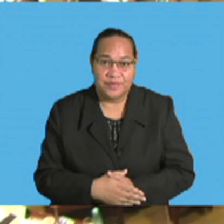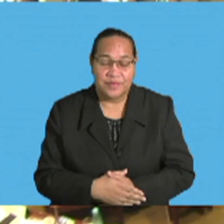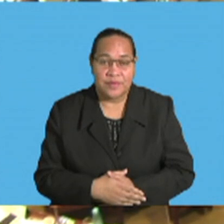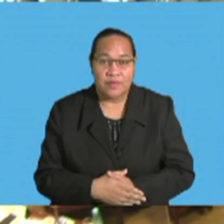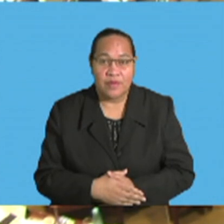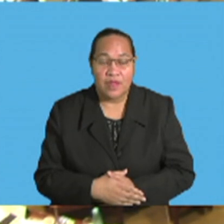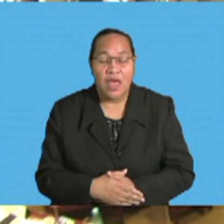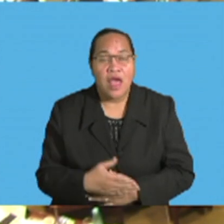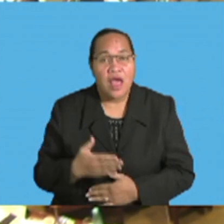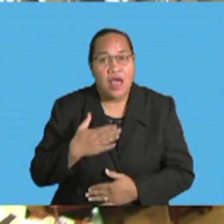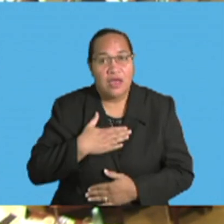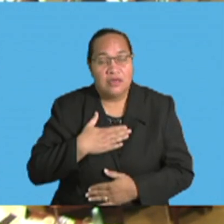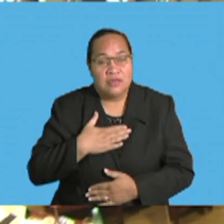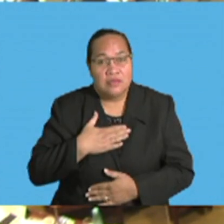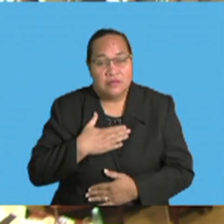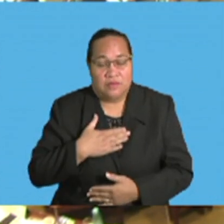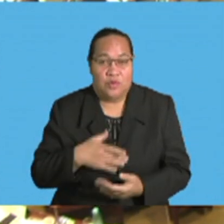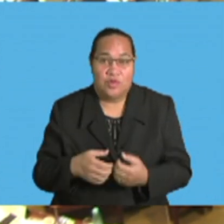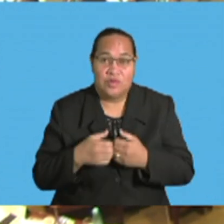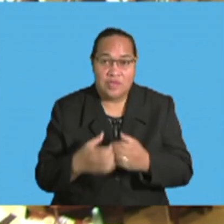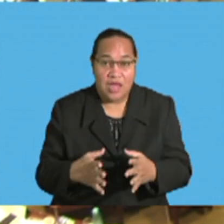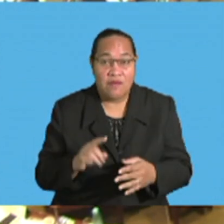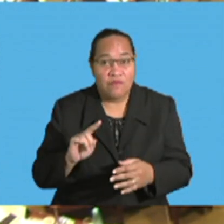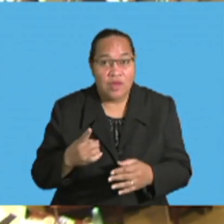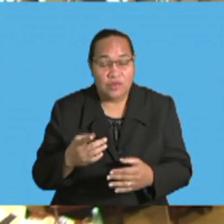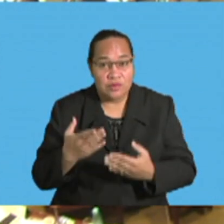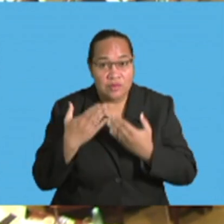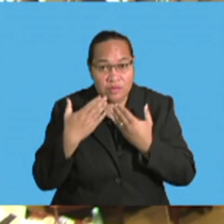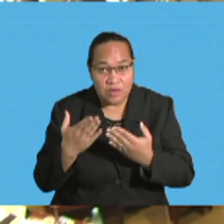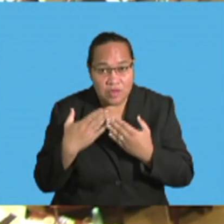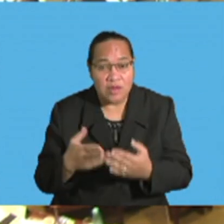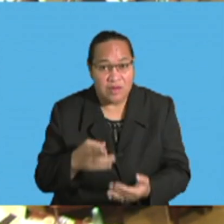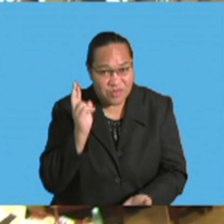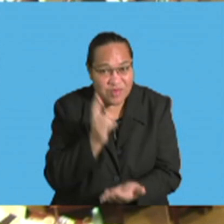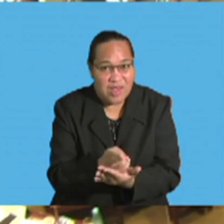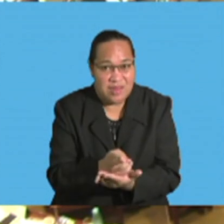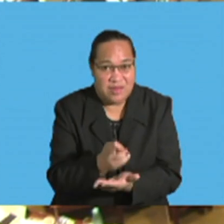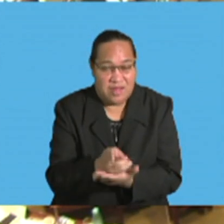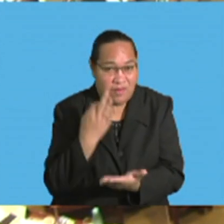Honourable Speaker, let me begin by acknowledging a sobering reality.